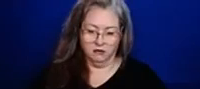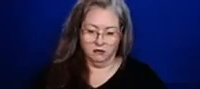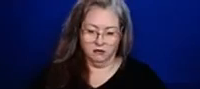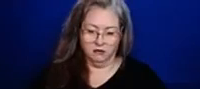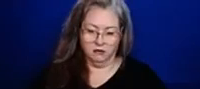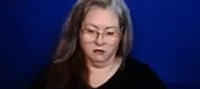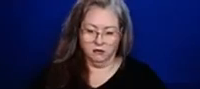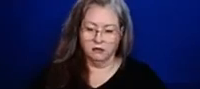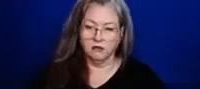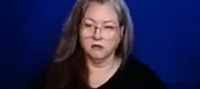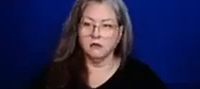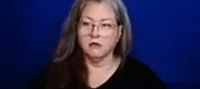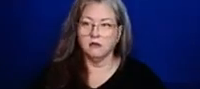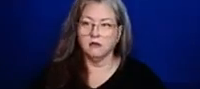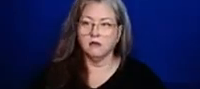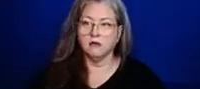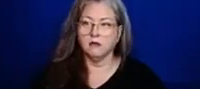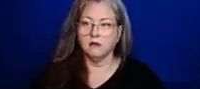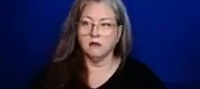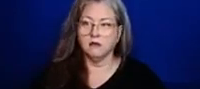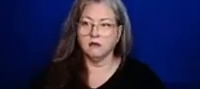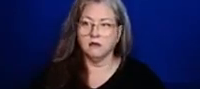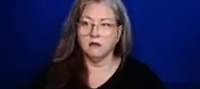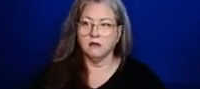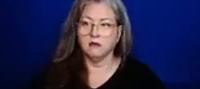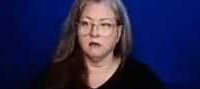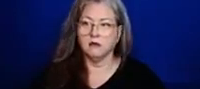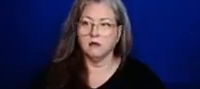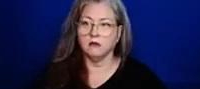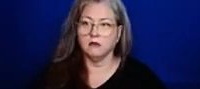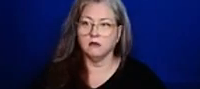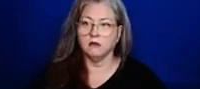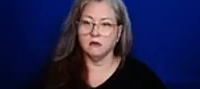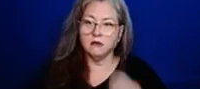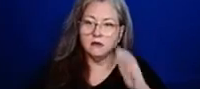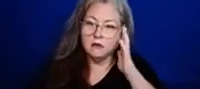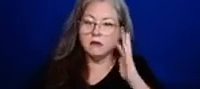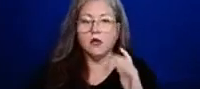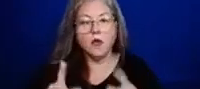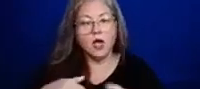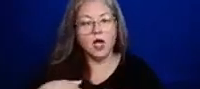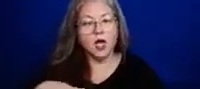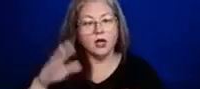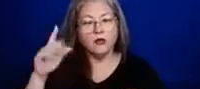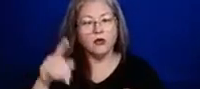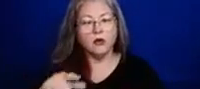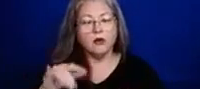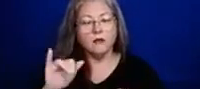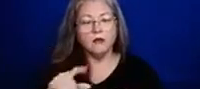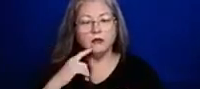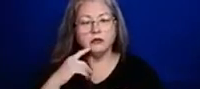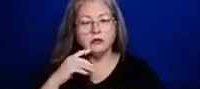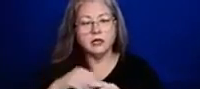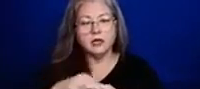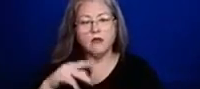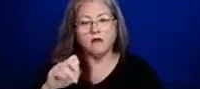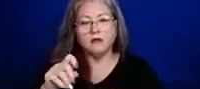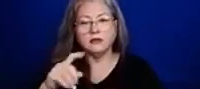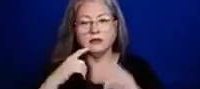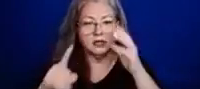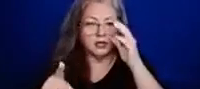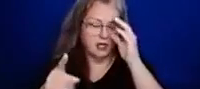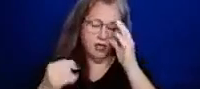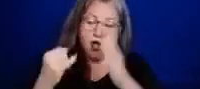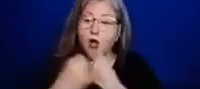because where I grew up, it was province, and the art lessons, the art workshops